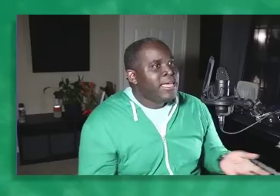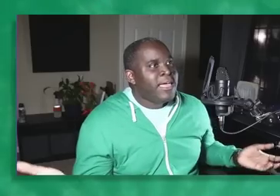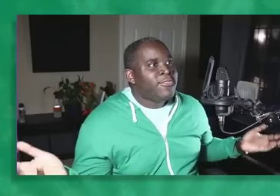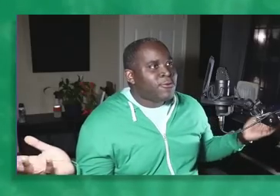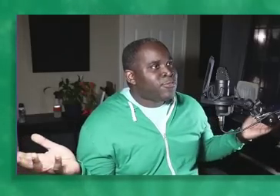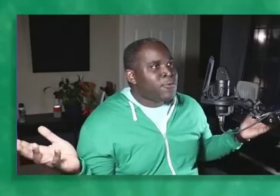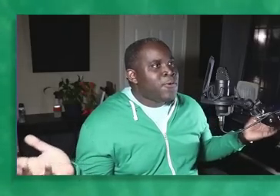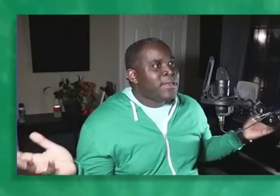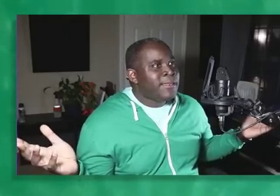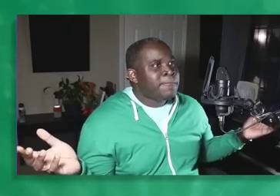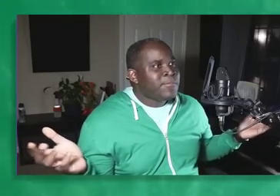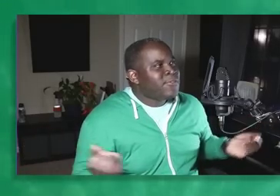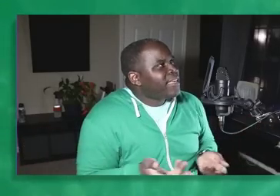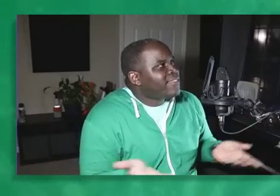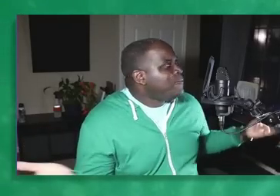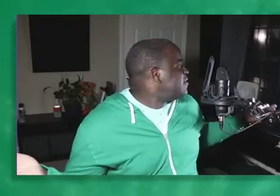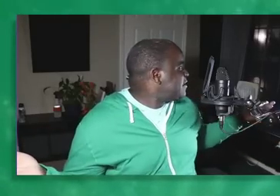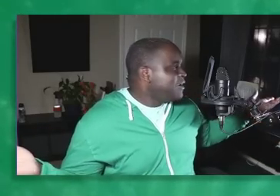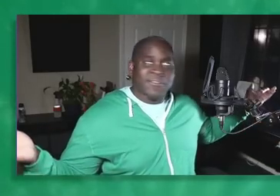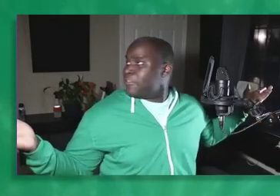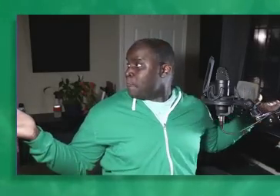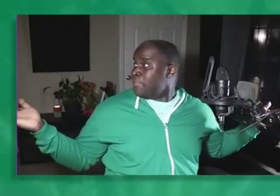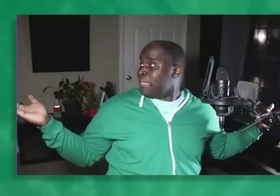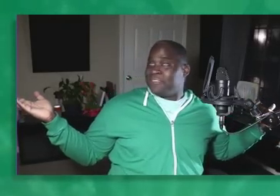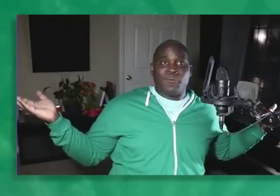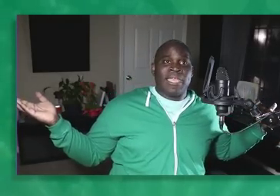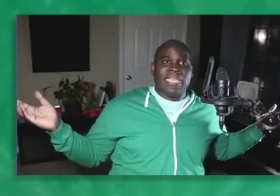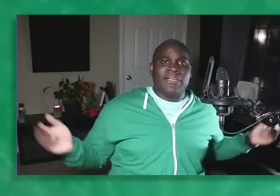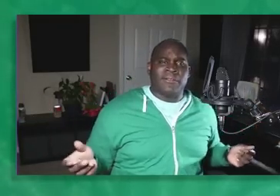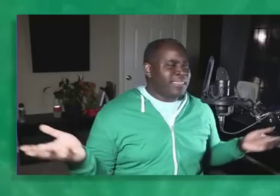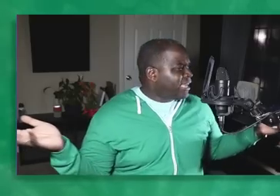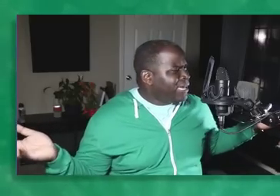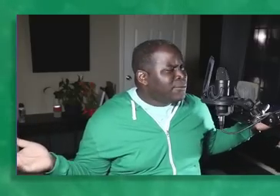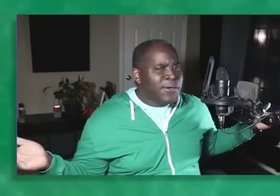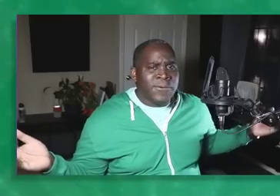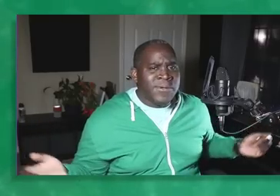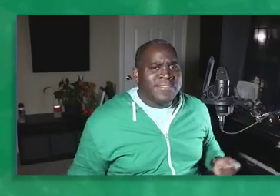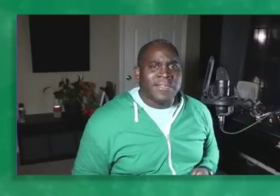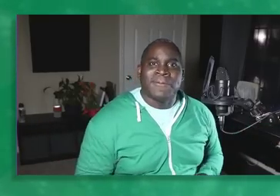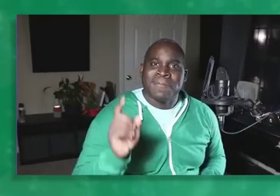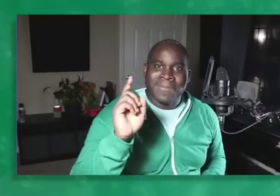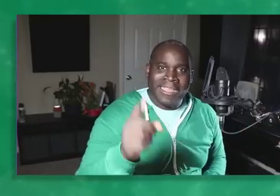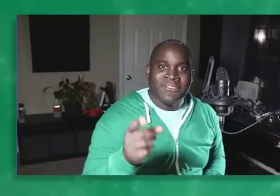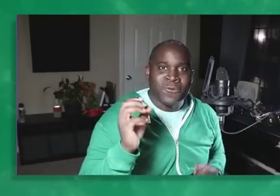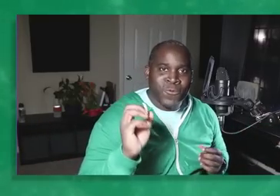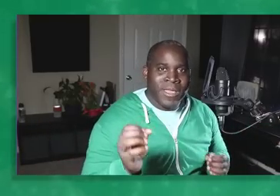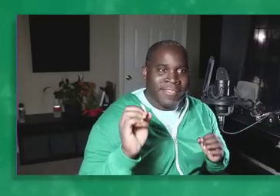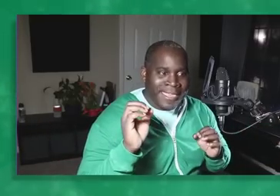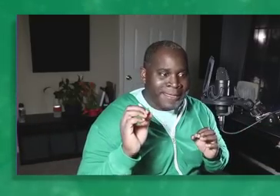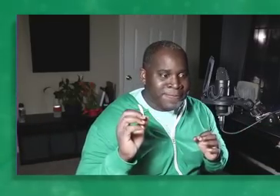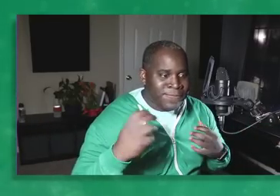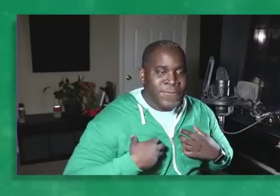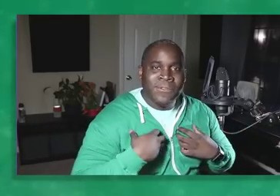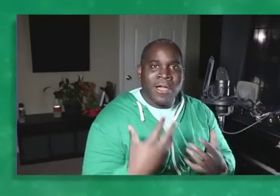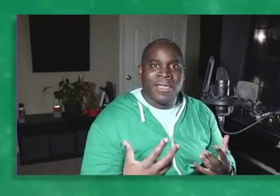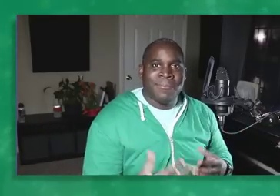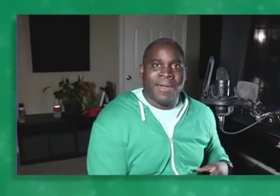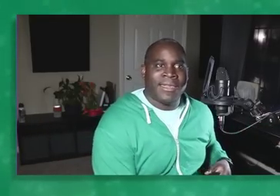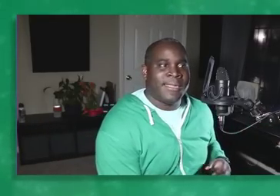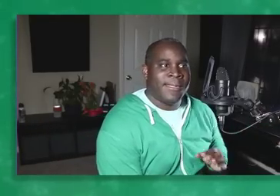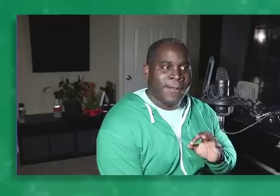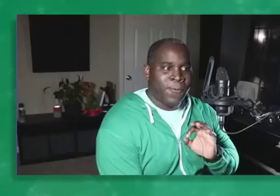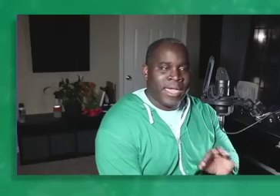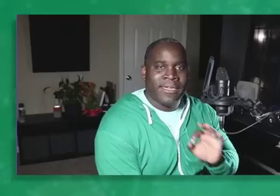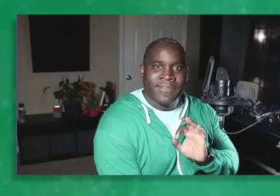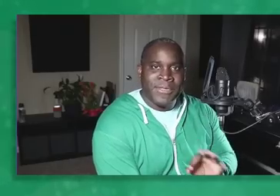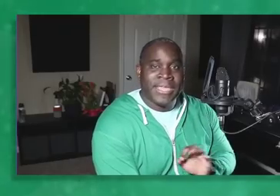language. They're throwing, it's like someone's here. Someone is right here. Like, I don't know who is here. It's a full-on